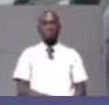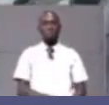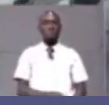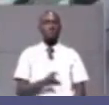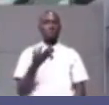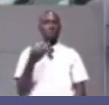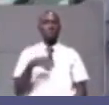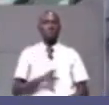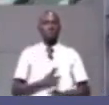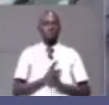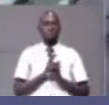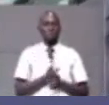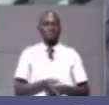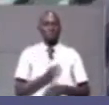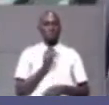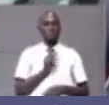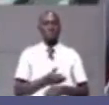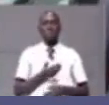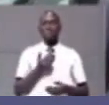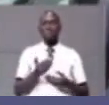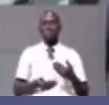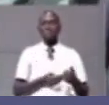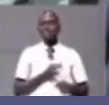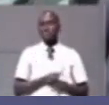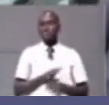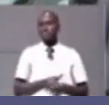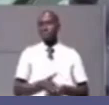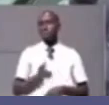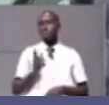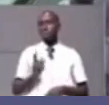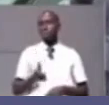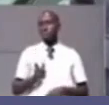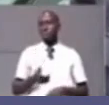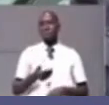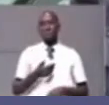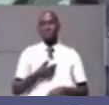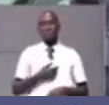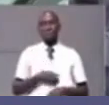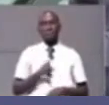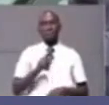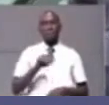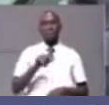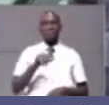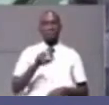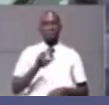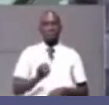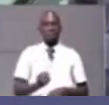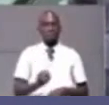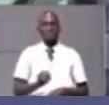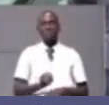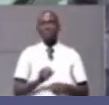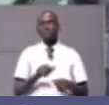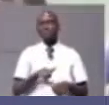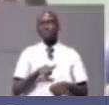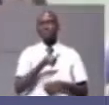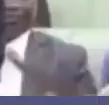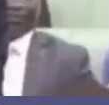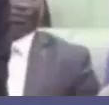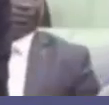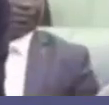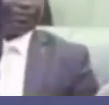Right, Honorable Speaker, thank you very much. Colleagues, we have Chisoro Airport, which had been